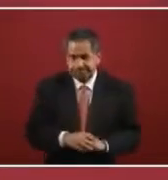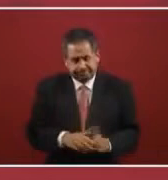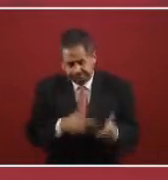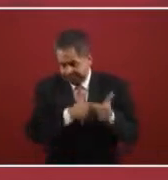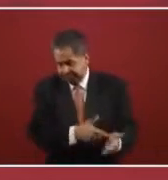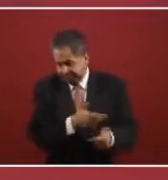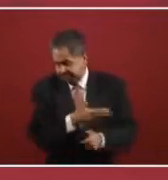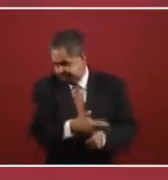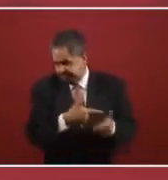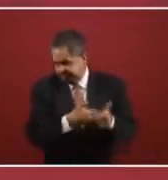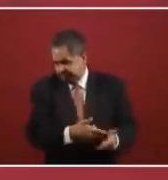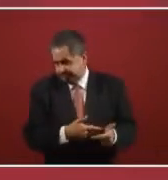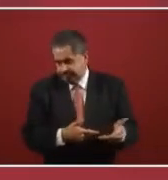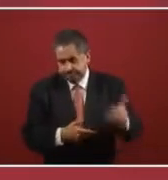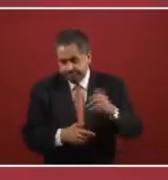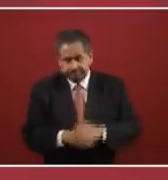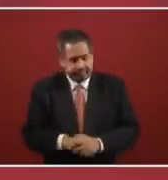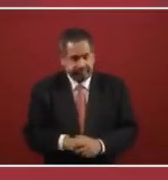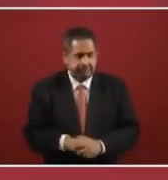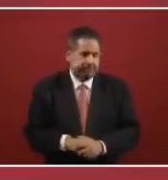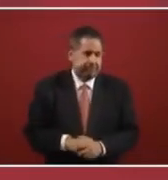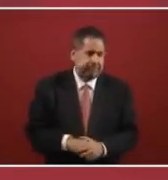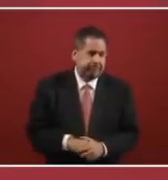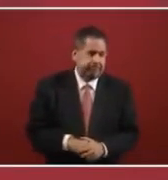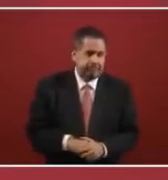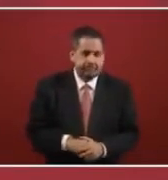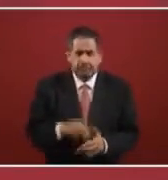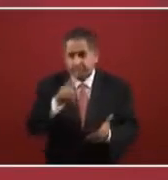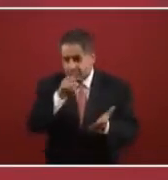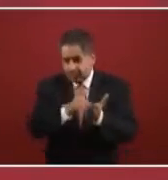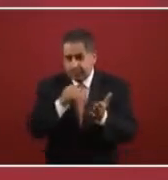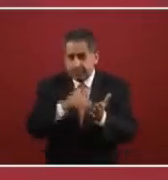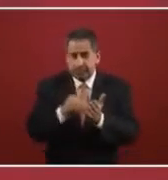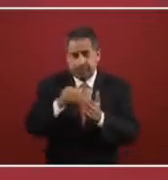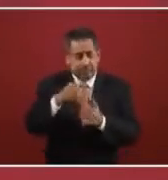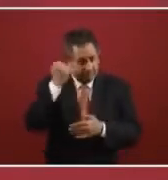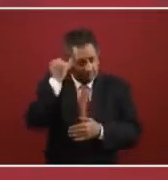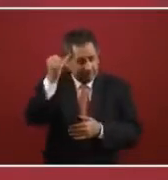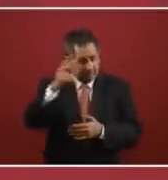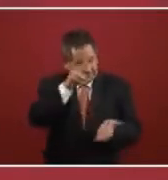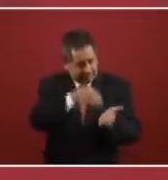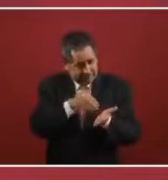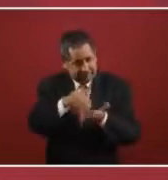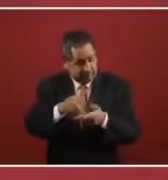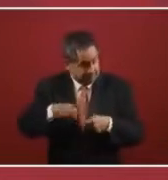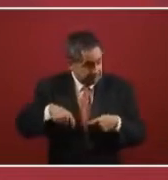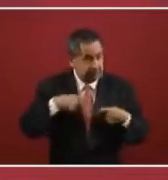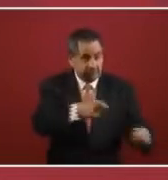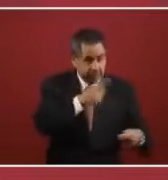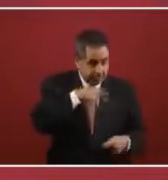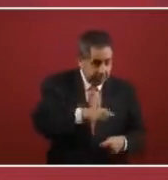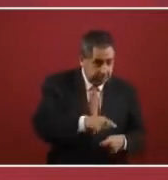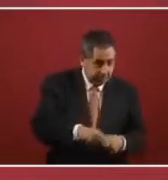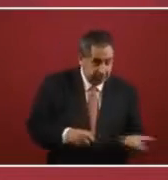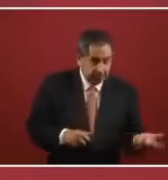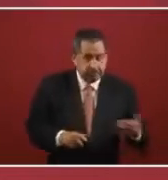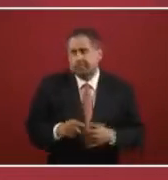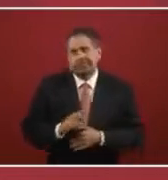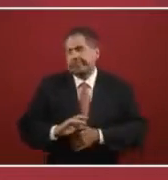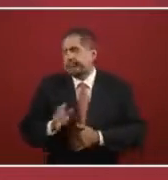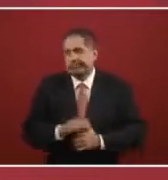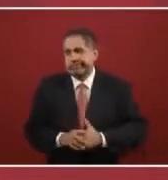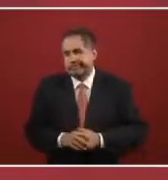ahí. You can continue there. 2,000 millones. imagínense. 2,000 million is what they said we could settle